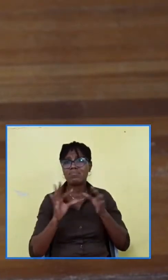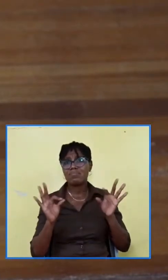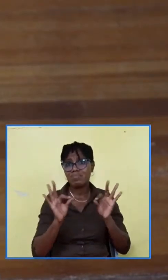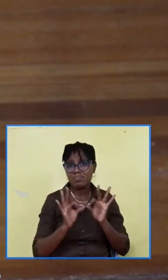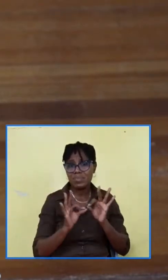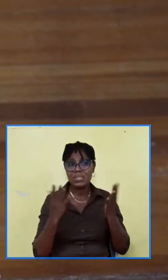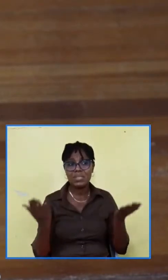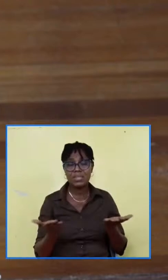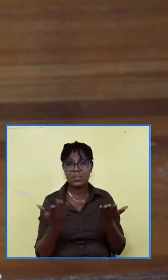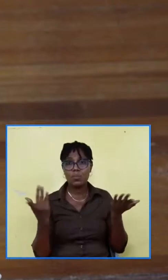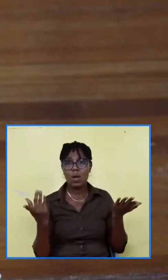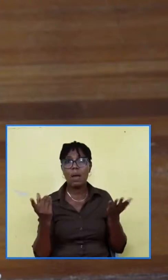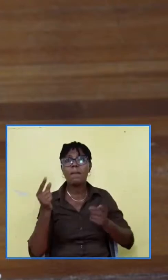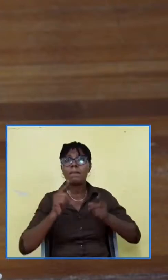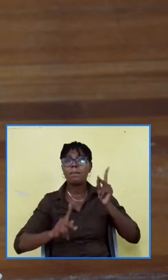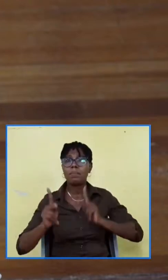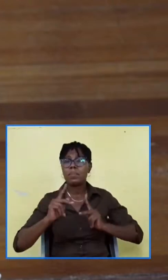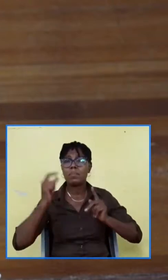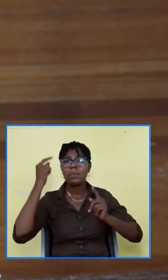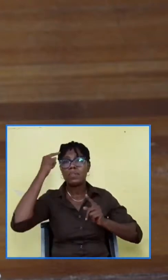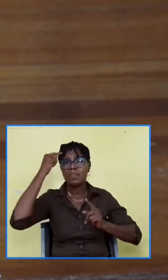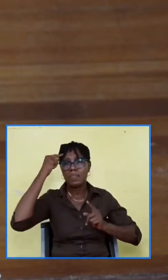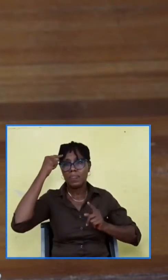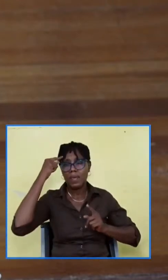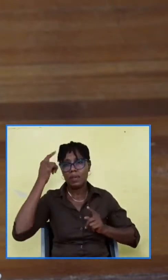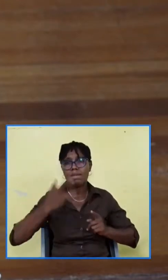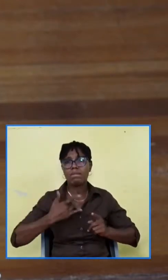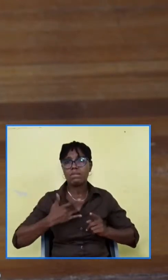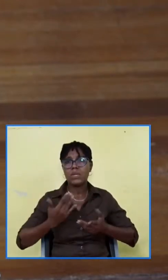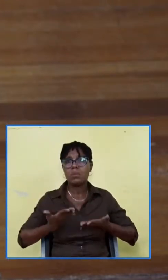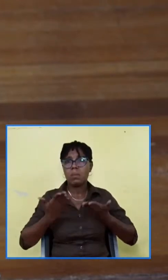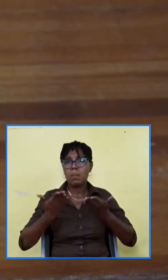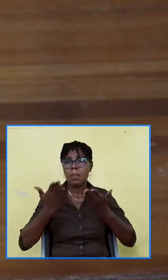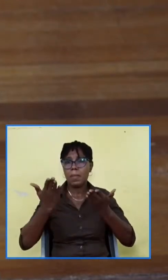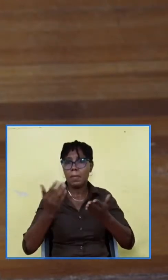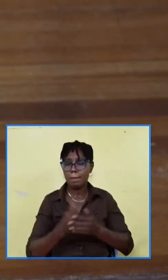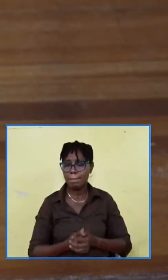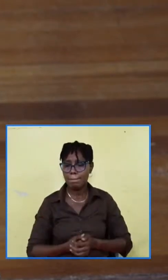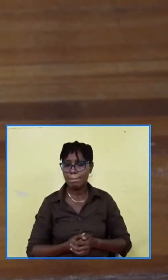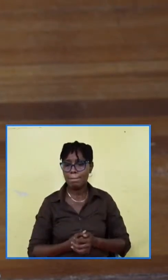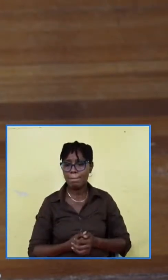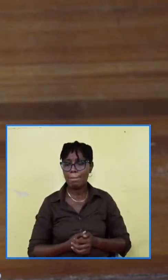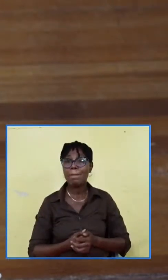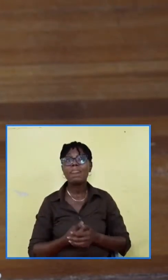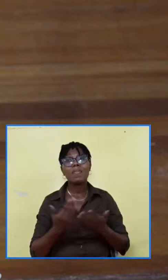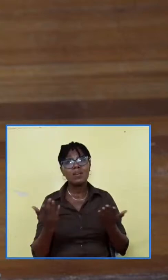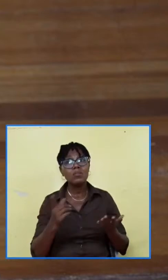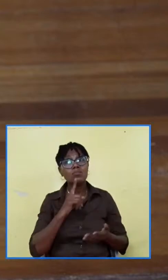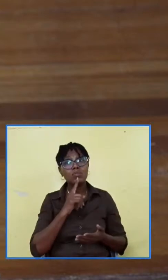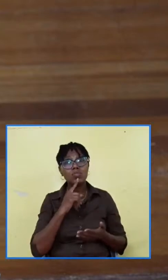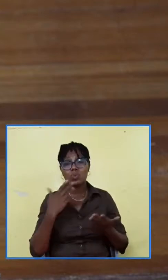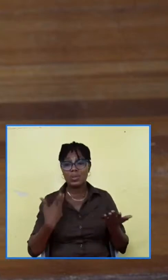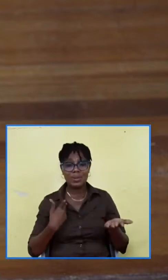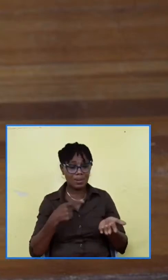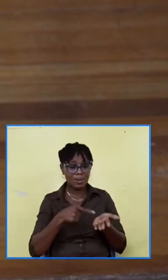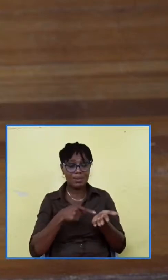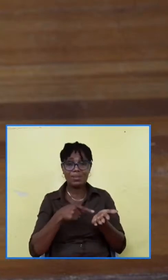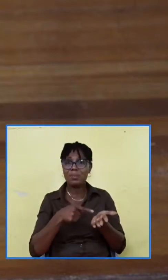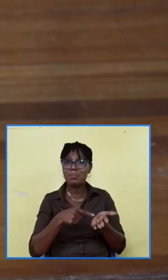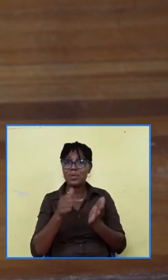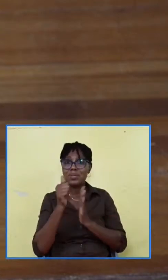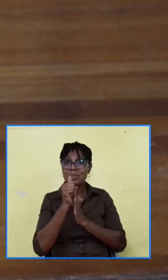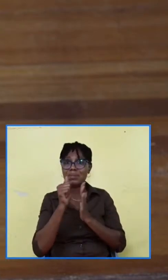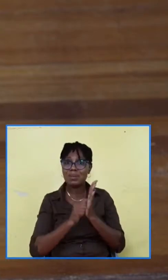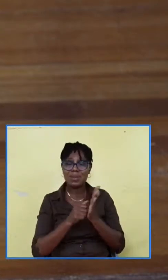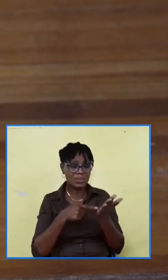conversations. So it bothers me a great deal that we have so much government paper on our books, and it's only a small comfort that